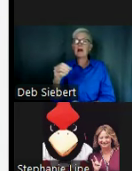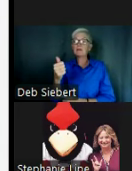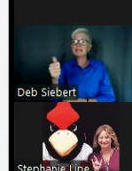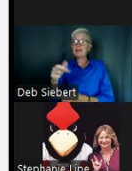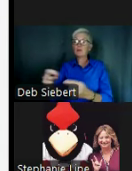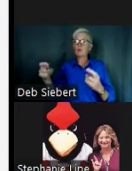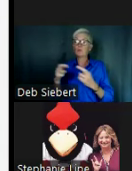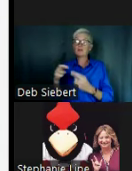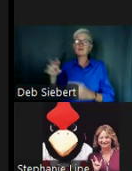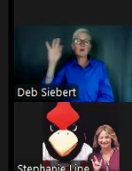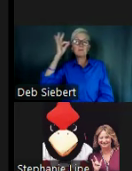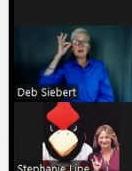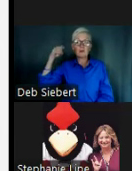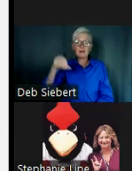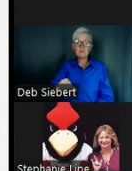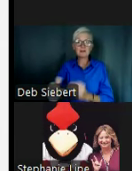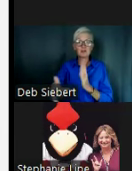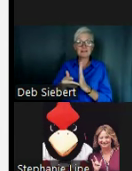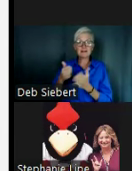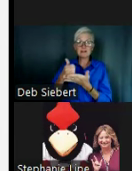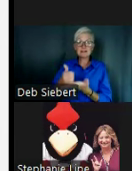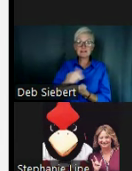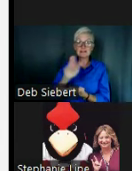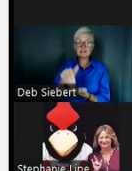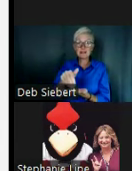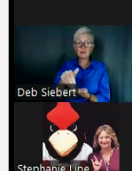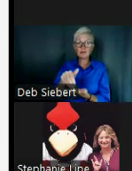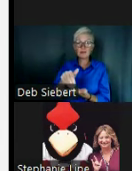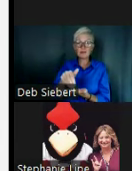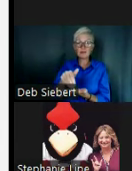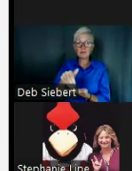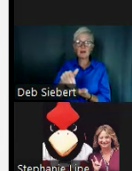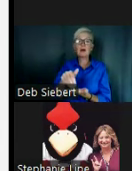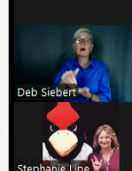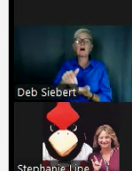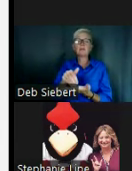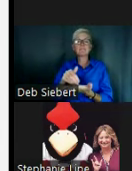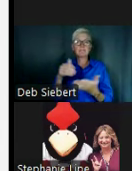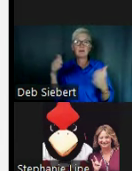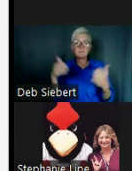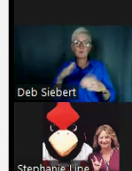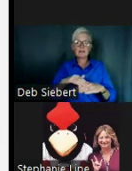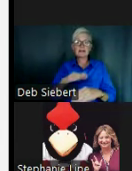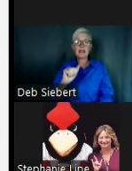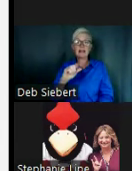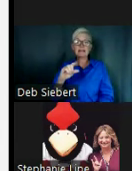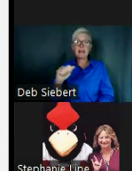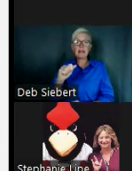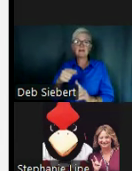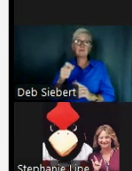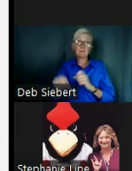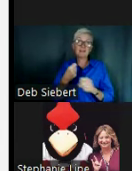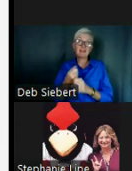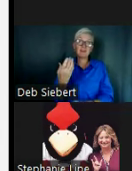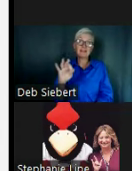funded technical assistance centers on the Americans with Disabilities Act of 1990. The center serves the states